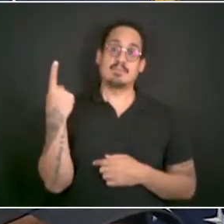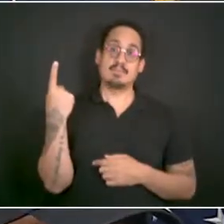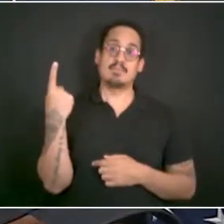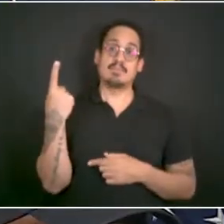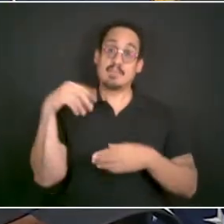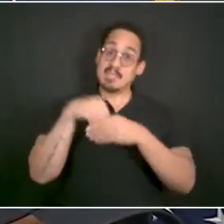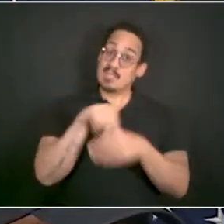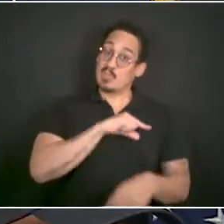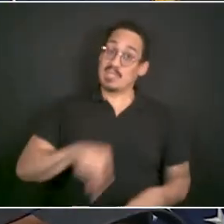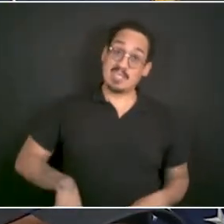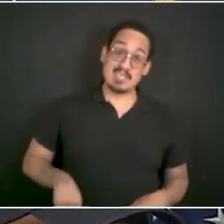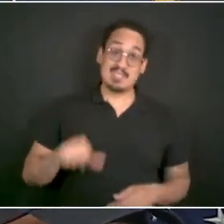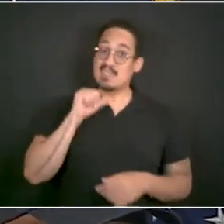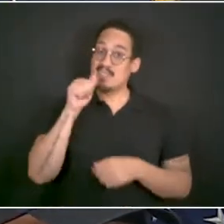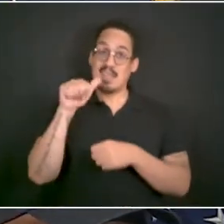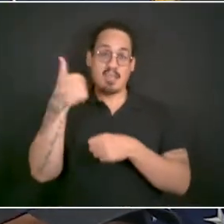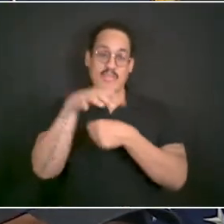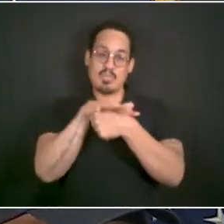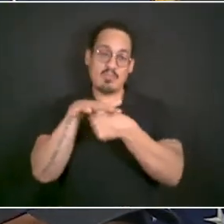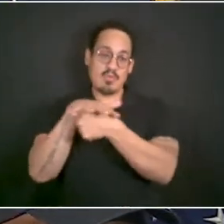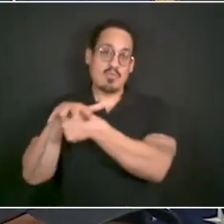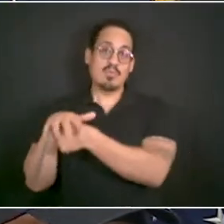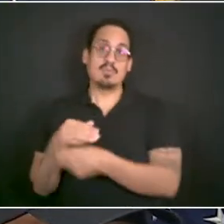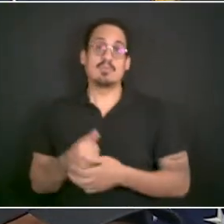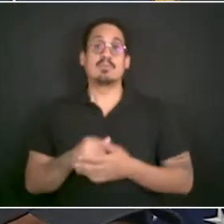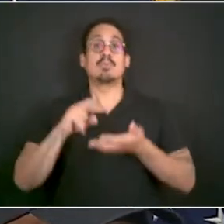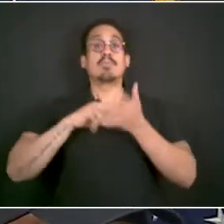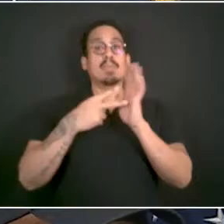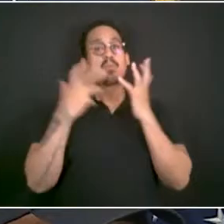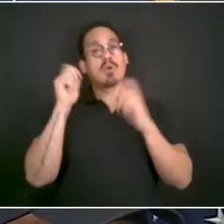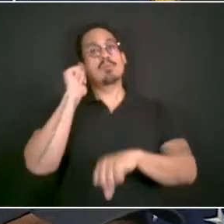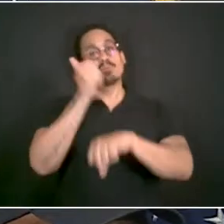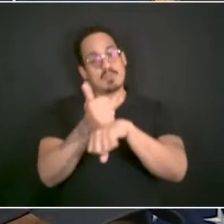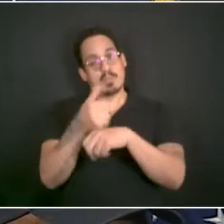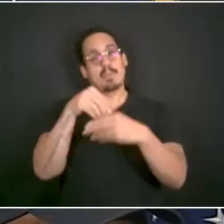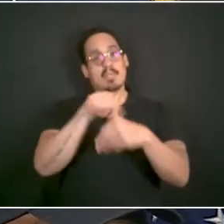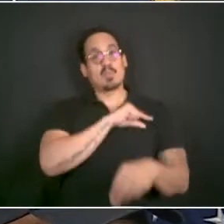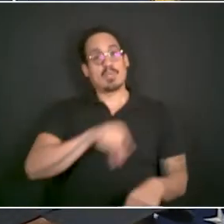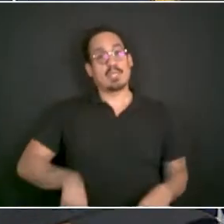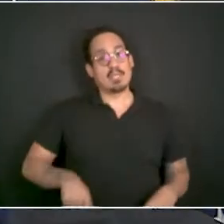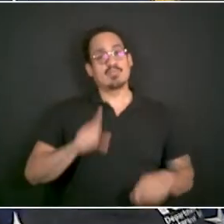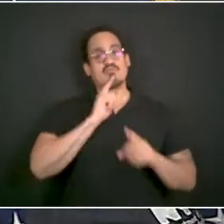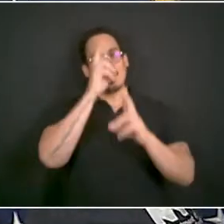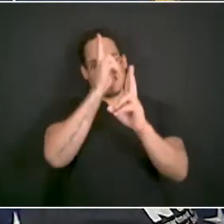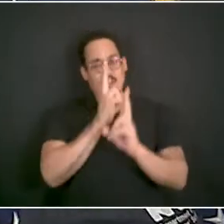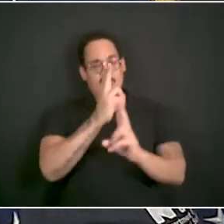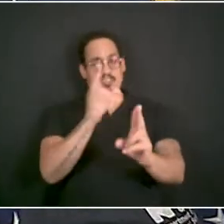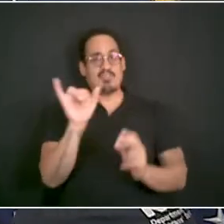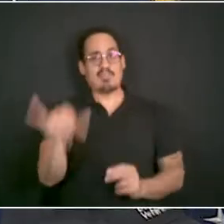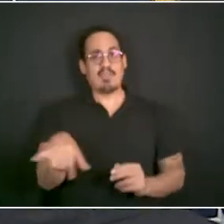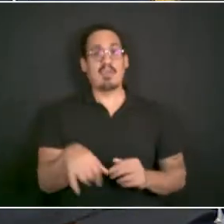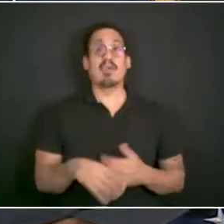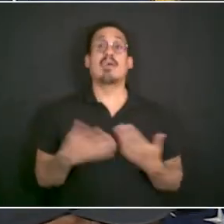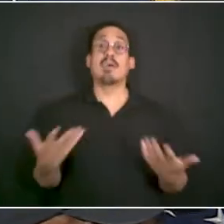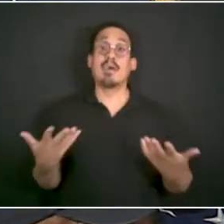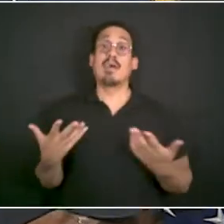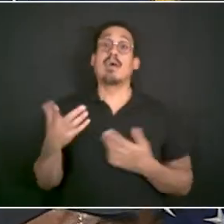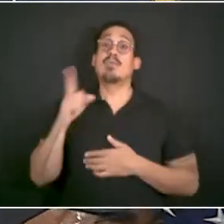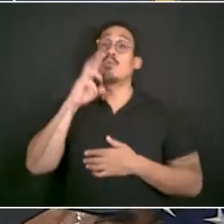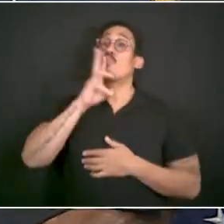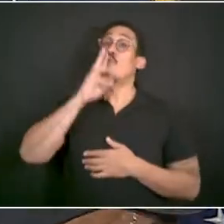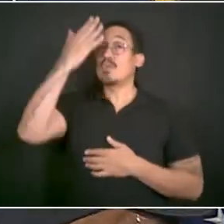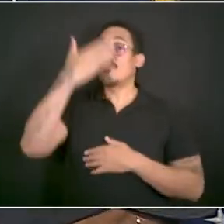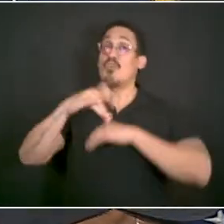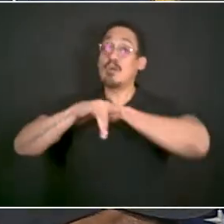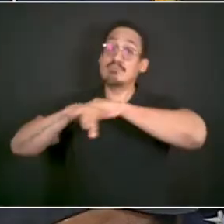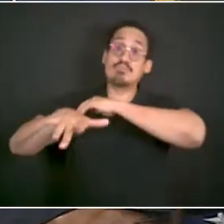meaningful for Queens to be the site of this memorial. It will also be a welcome addition to the waterfront in Whitestone. I know Vicky Palladino can attest to